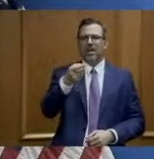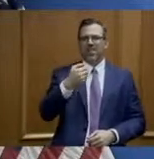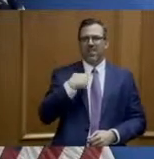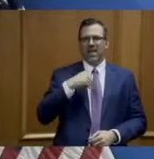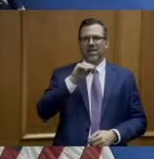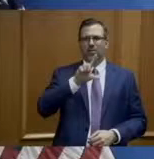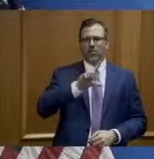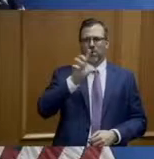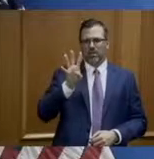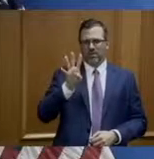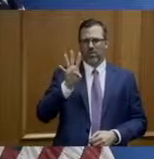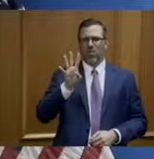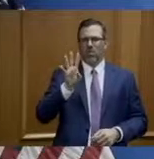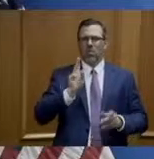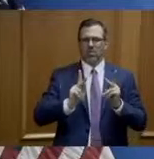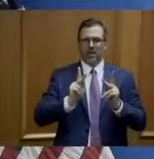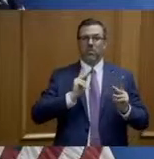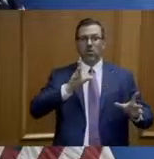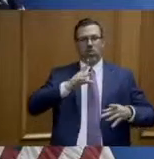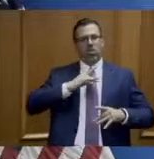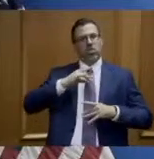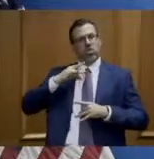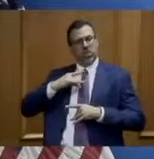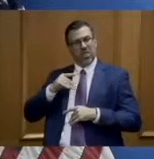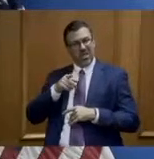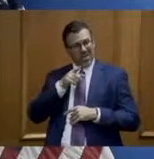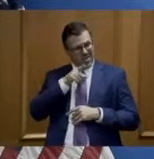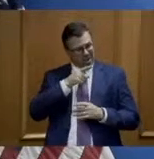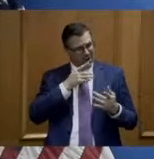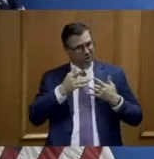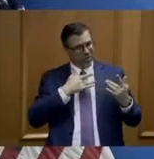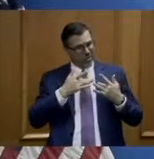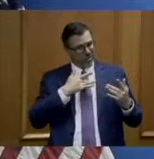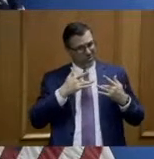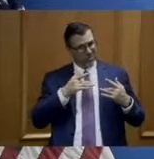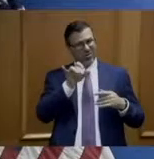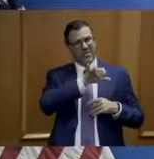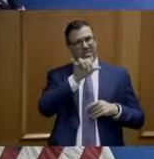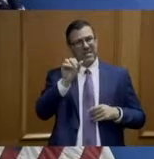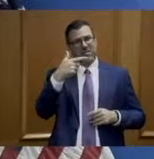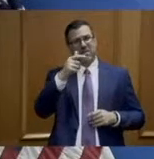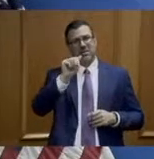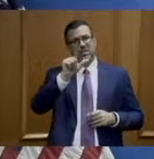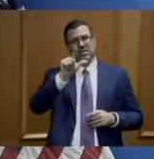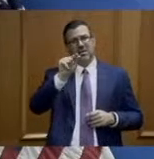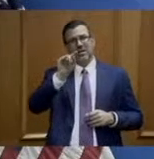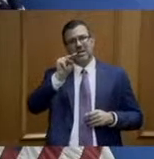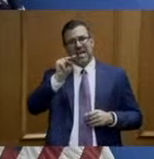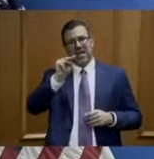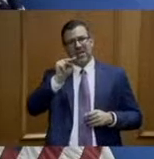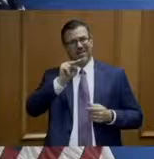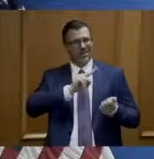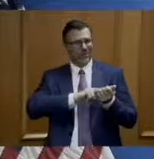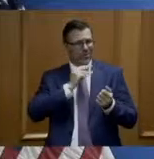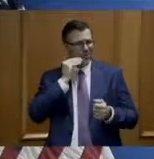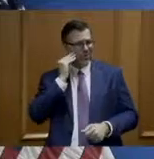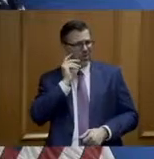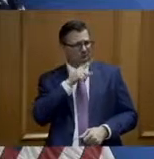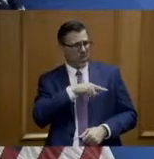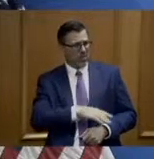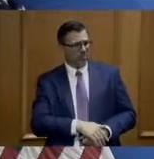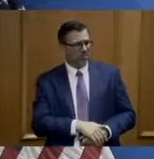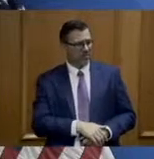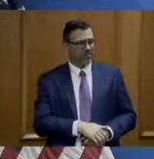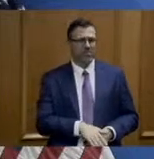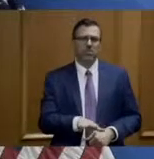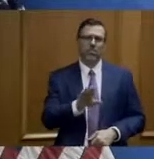between residents and staff, does this concern you as much as the Gallatin nursing home outbreak? You know, anytime we have an outbreak,